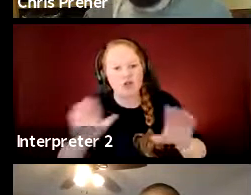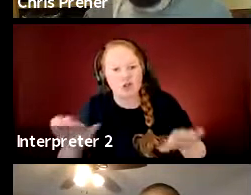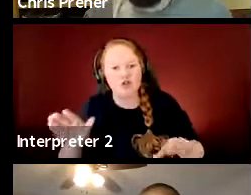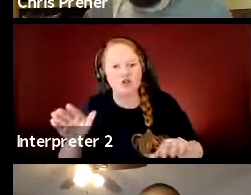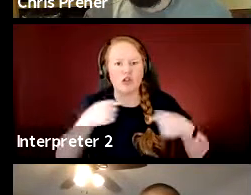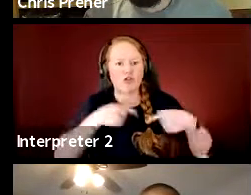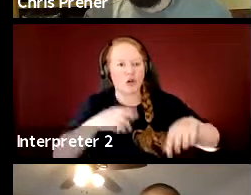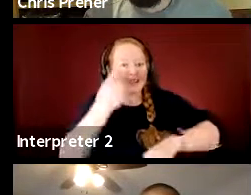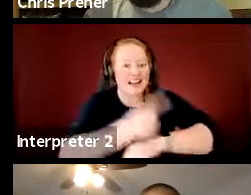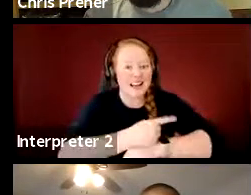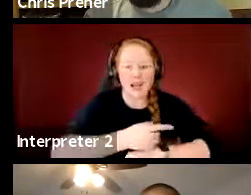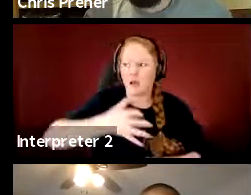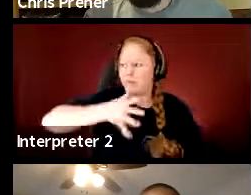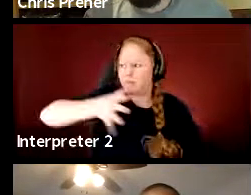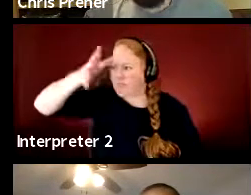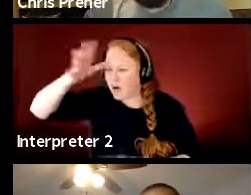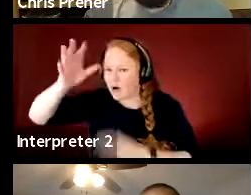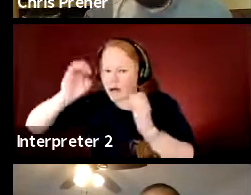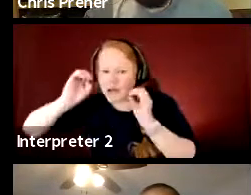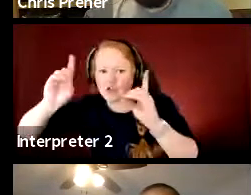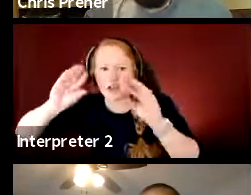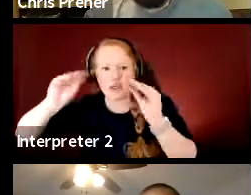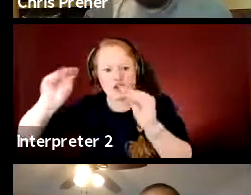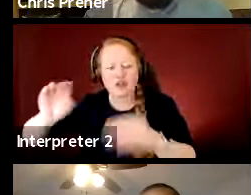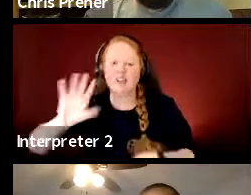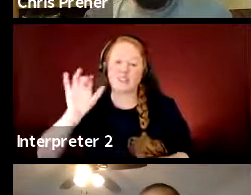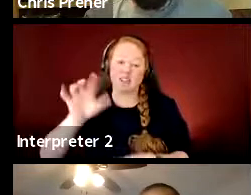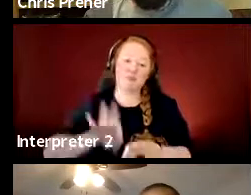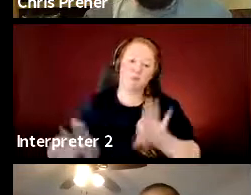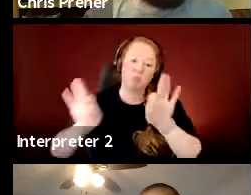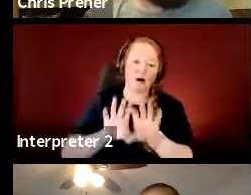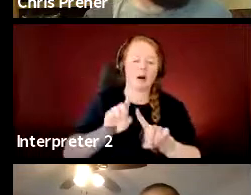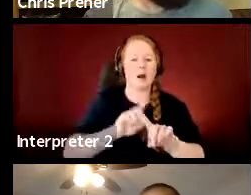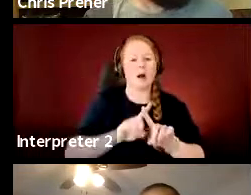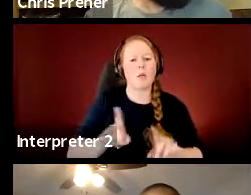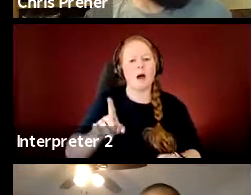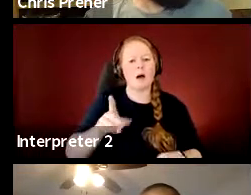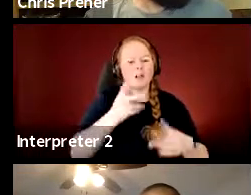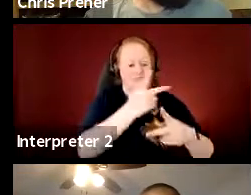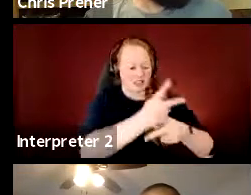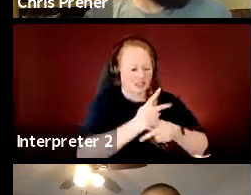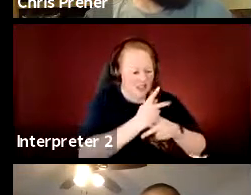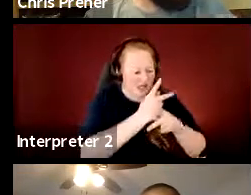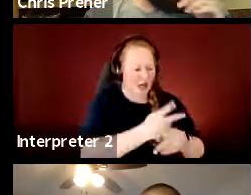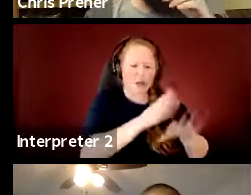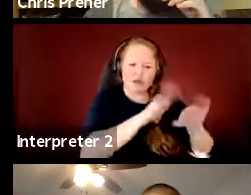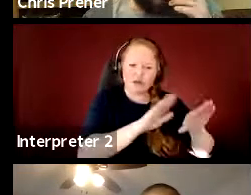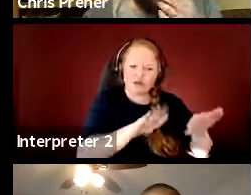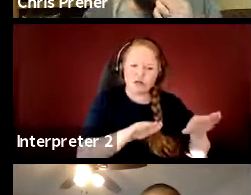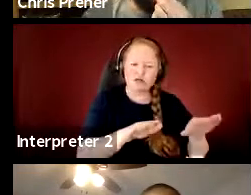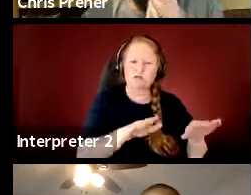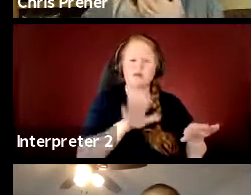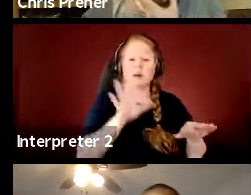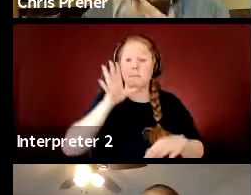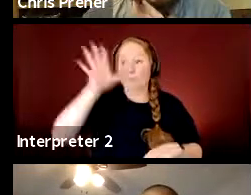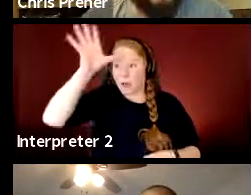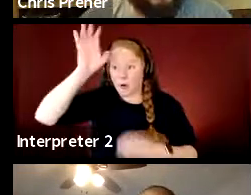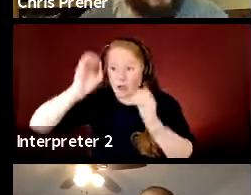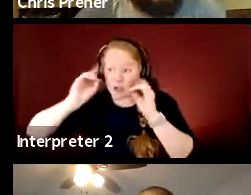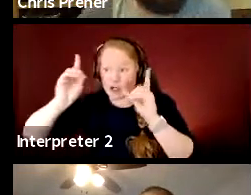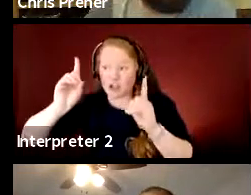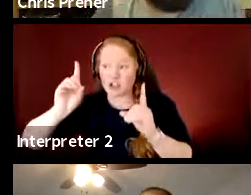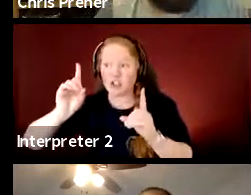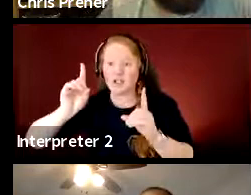very important things in the LRA. But in the daycare and parent education, when it comes to especially during